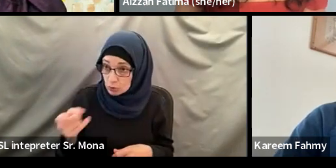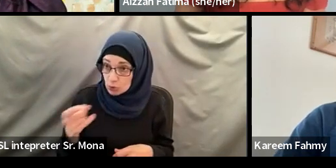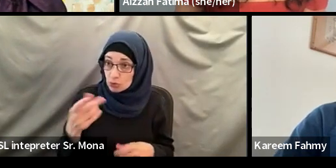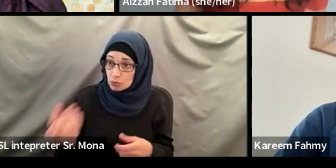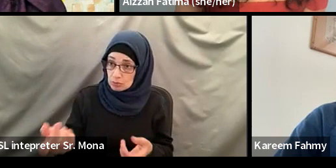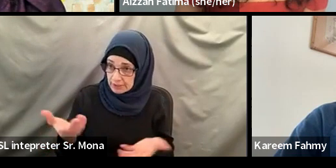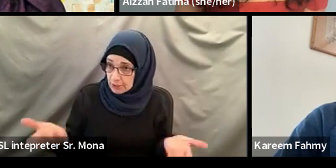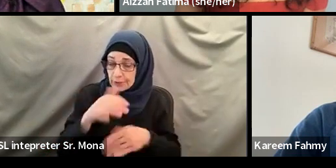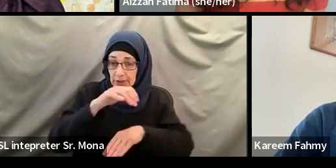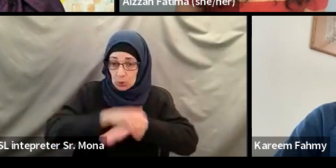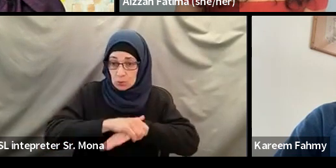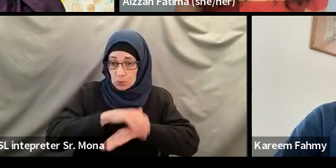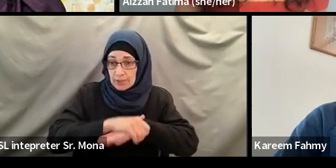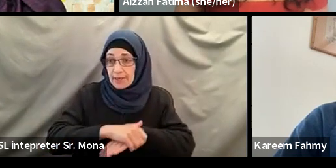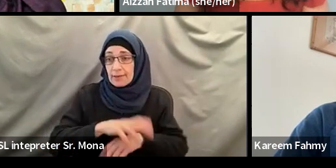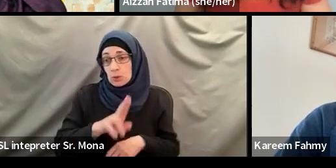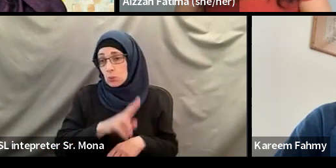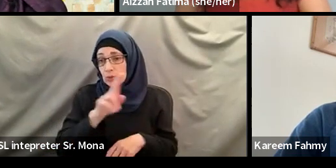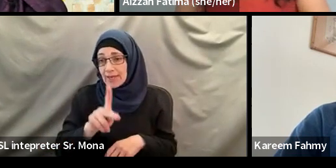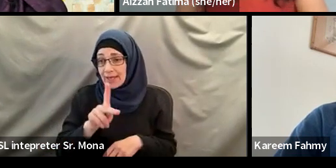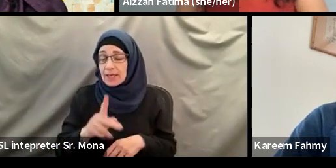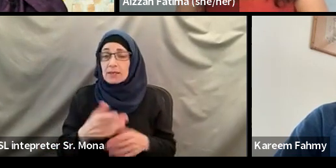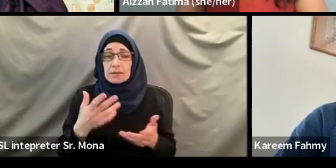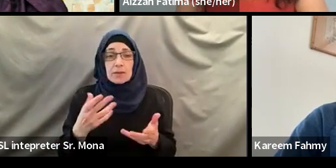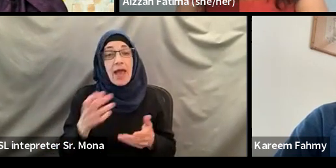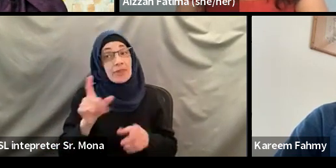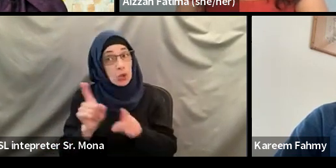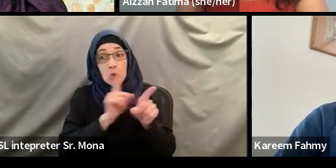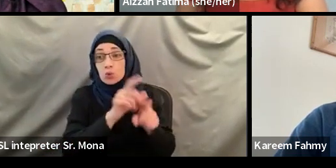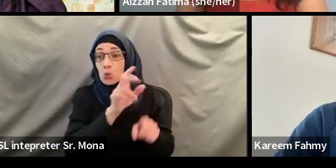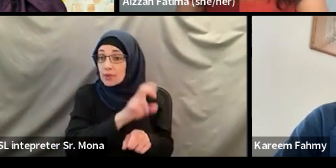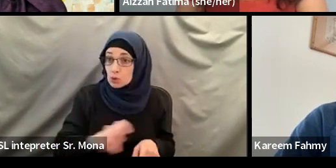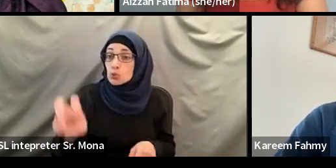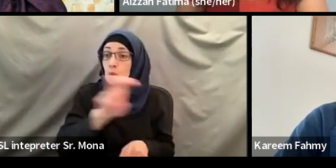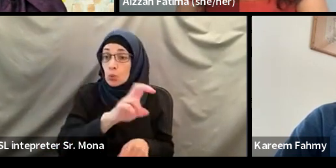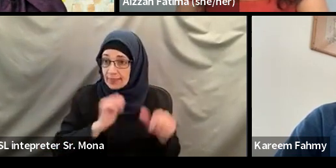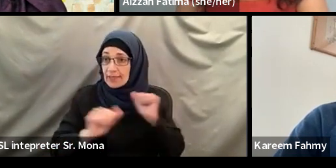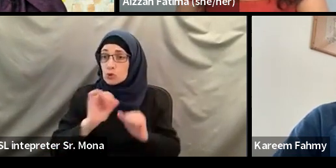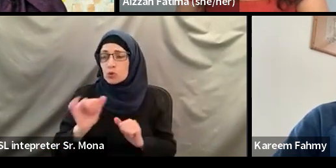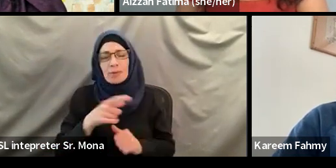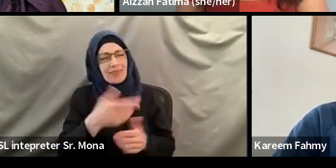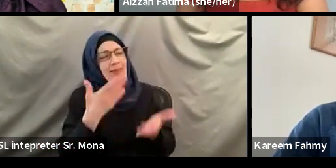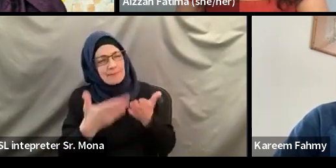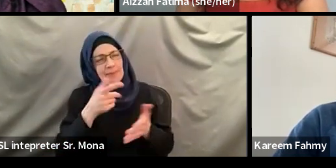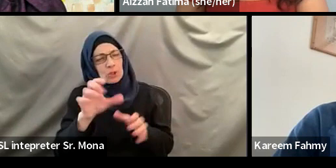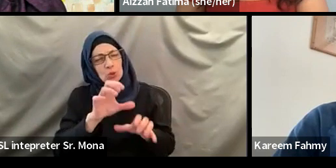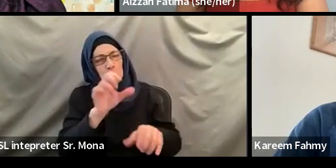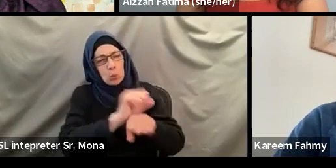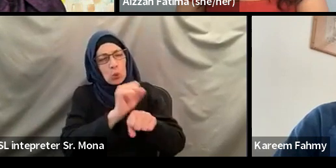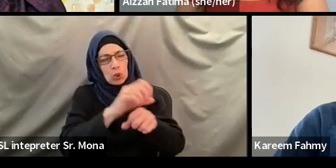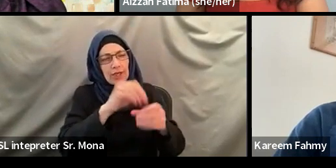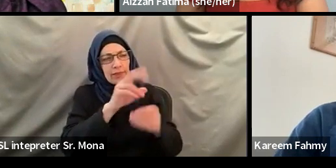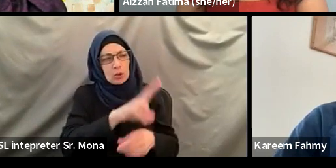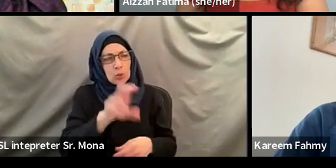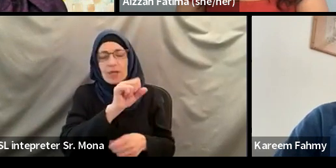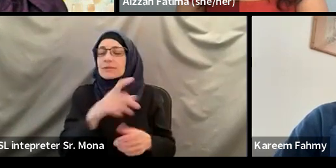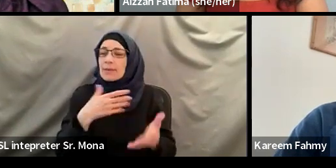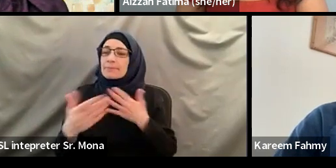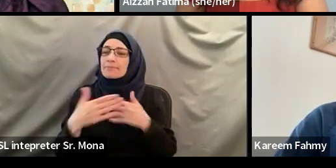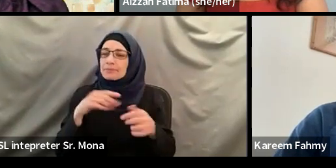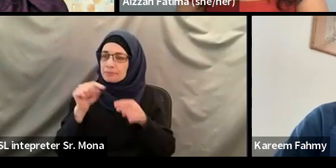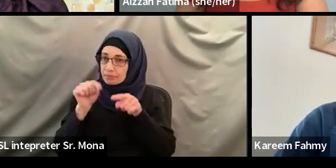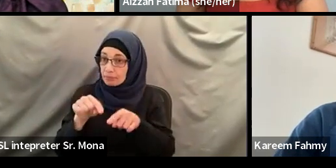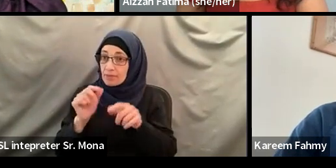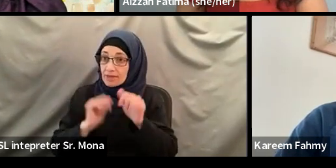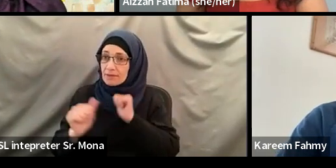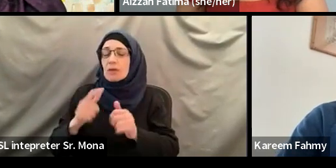if there's somebody you want to collaborate with, and they're a touring theater as well. So they might be doing work in the US, but Khayal Theater, they tell